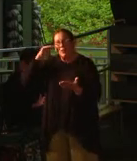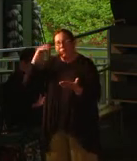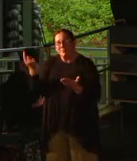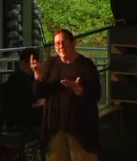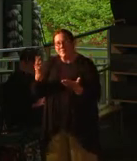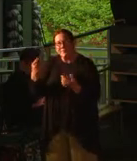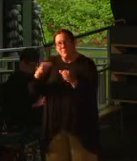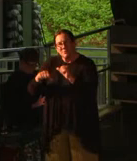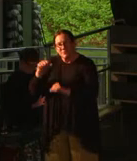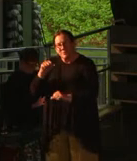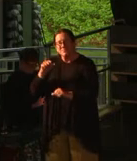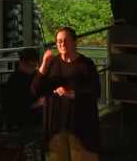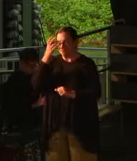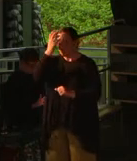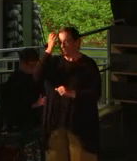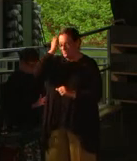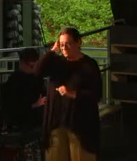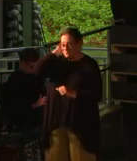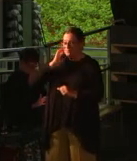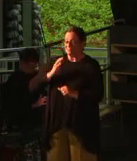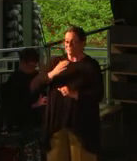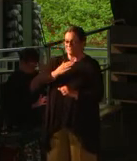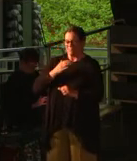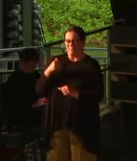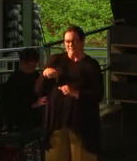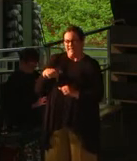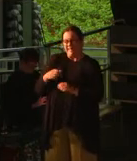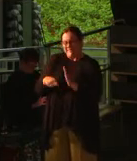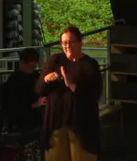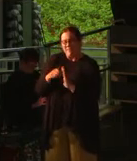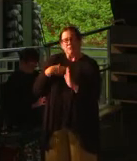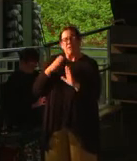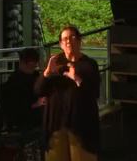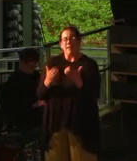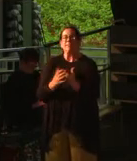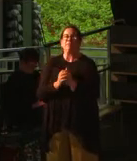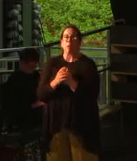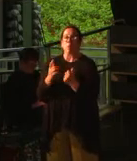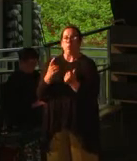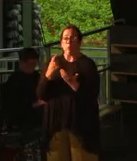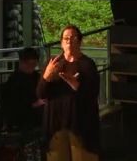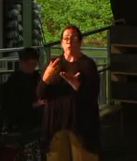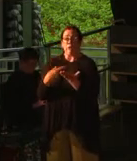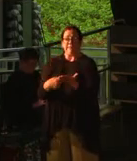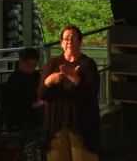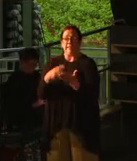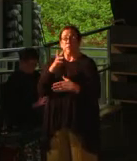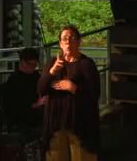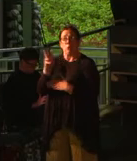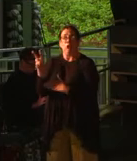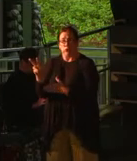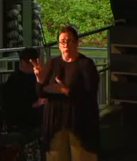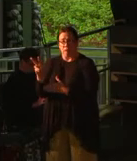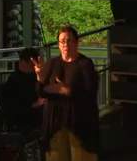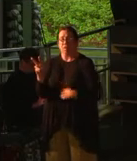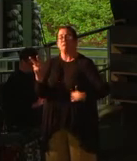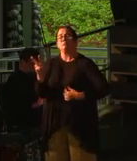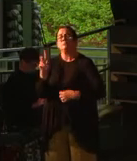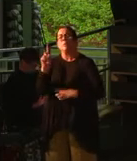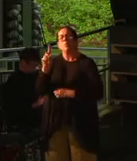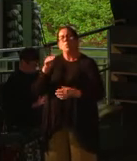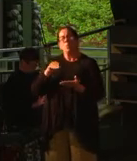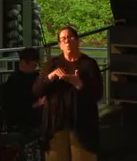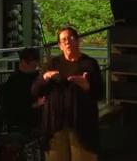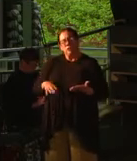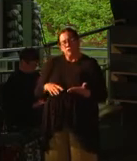In one of my classes this semester, we were just finishing up a discussion of World War II, when one of my students looked up